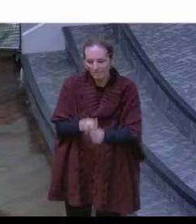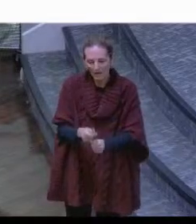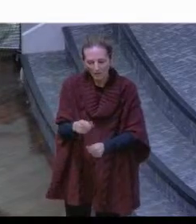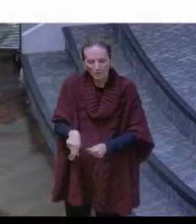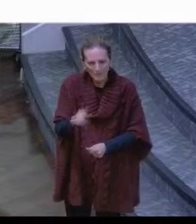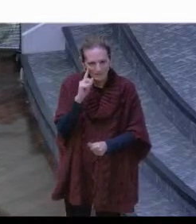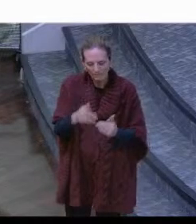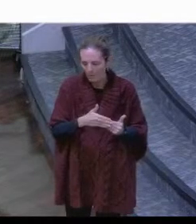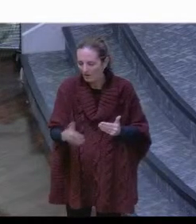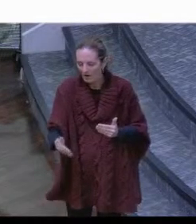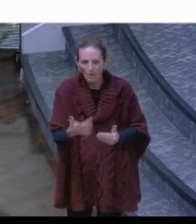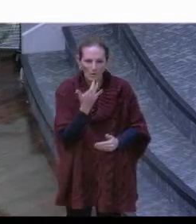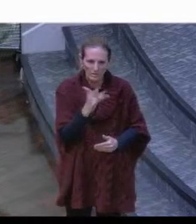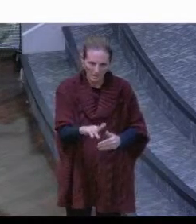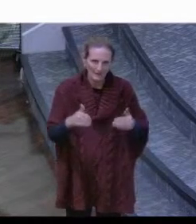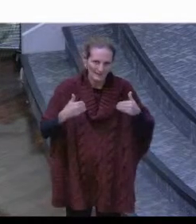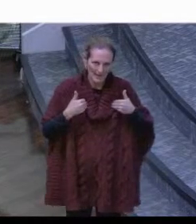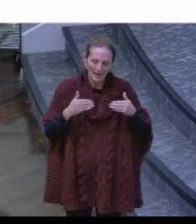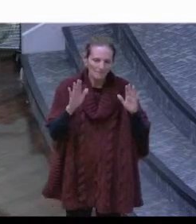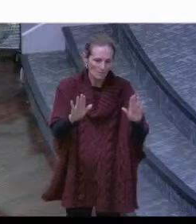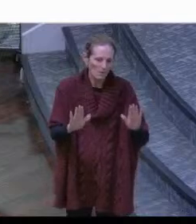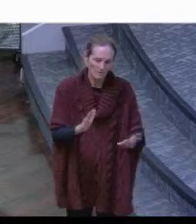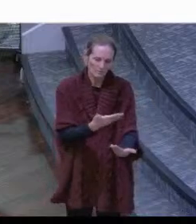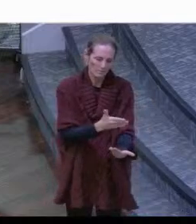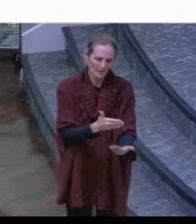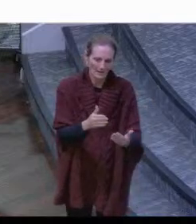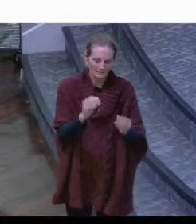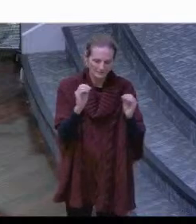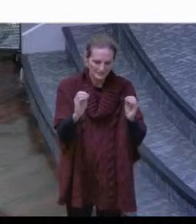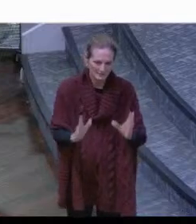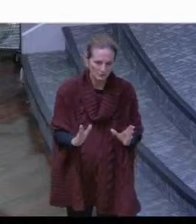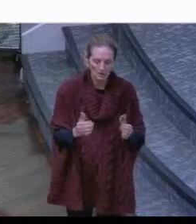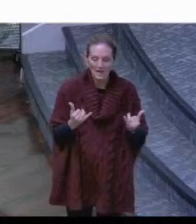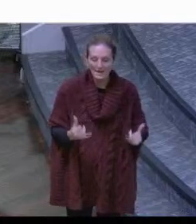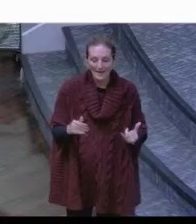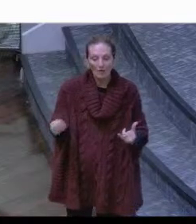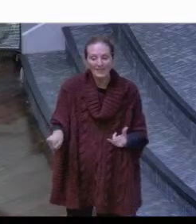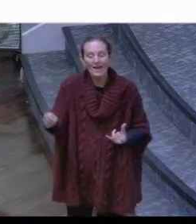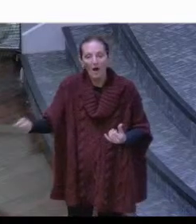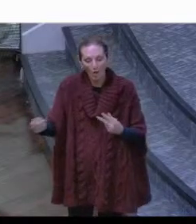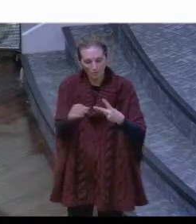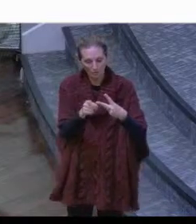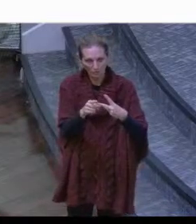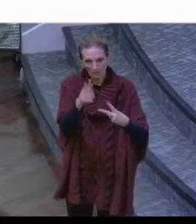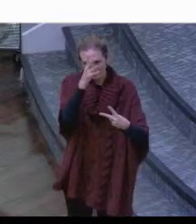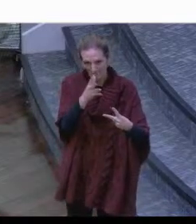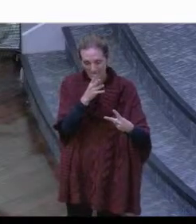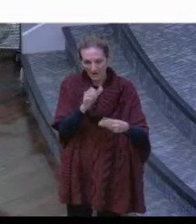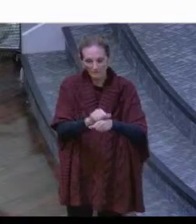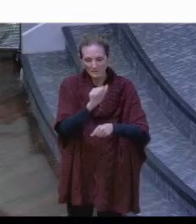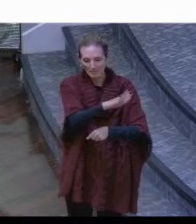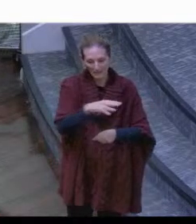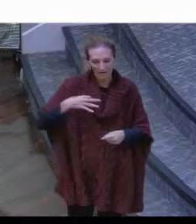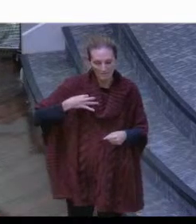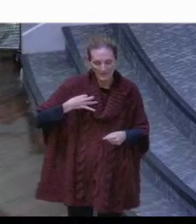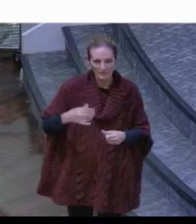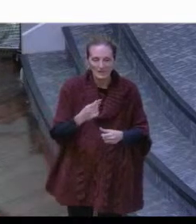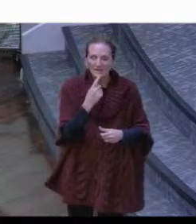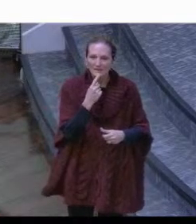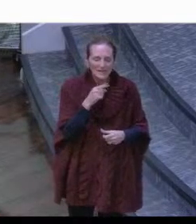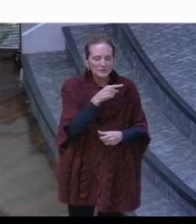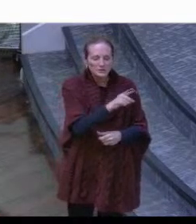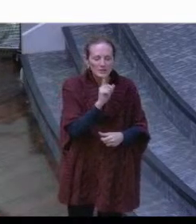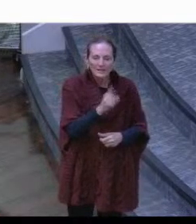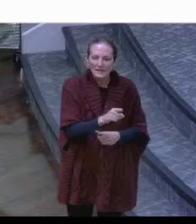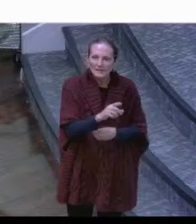is lucky to have such a wonderful band teacher. The other parent who submitted a nomination added, Ms. Waller-Price is the kind of teacher